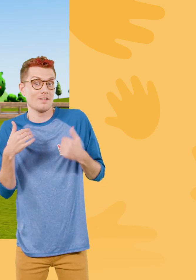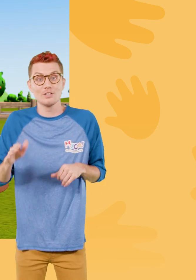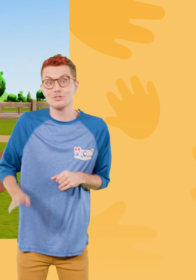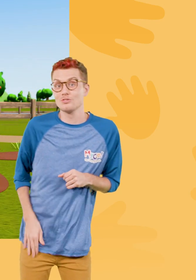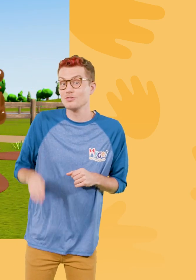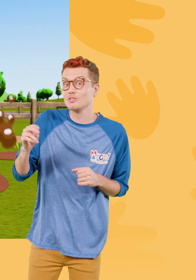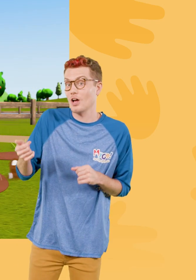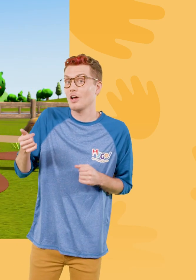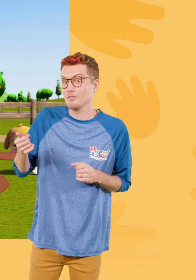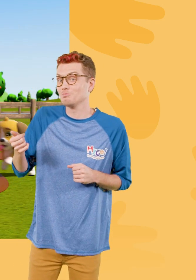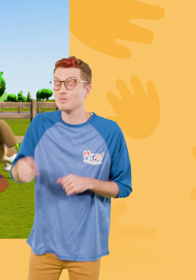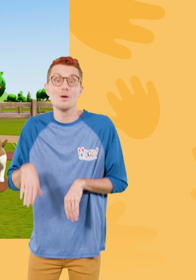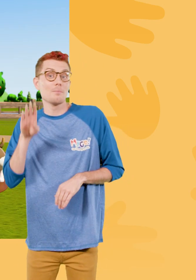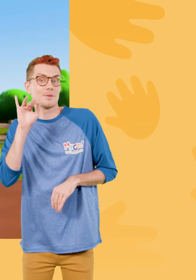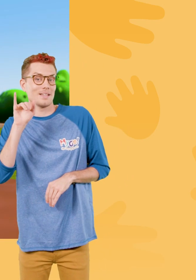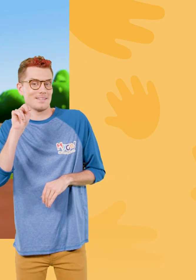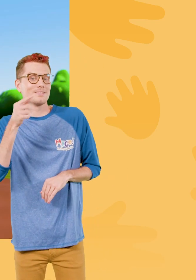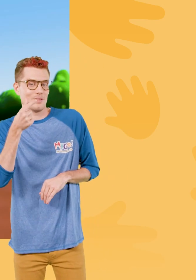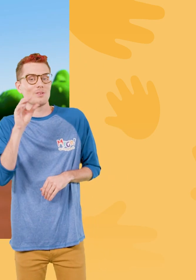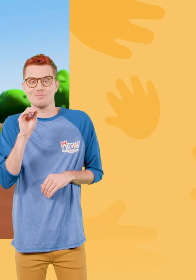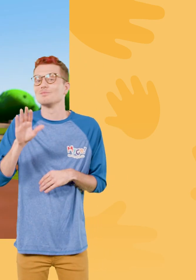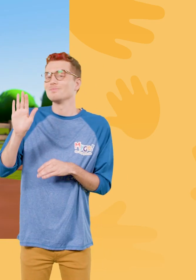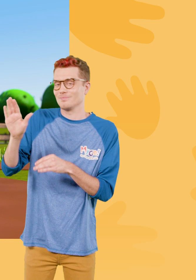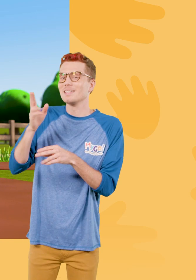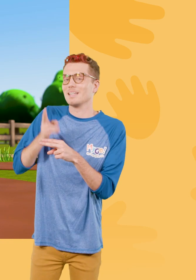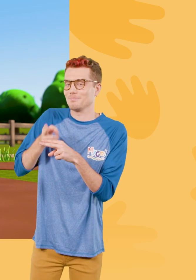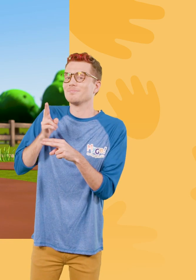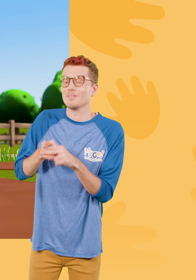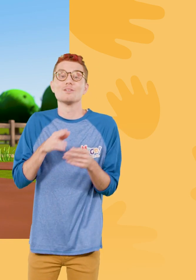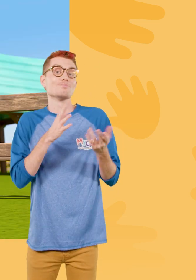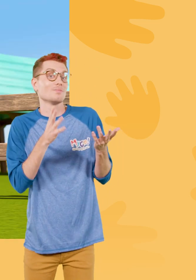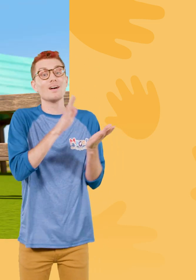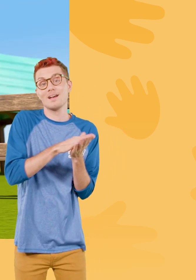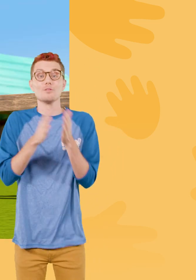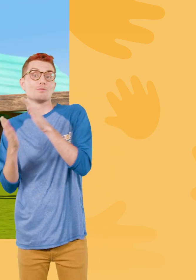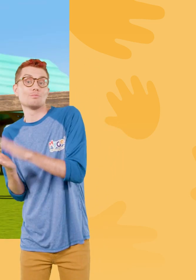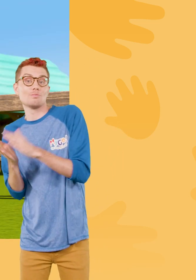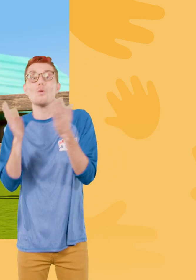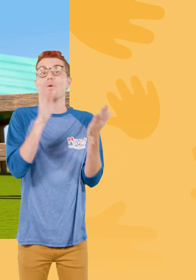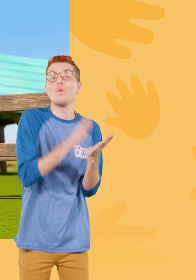was a farmer who had a dog, and Bingo was his name-o.